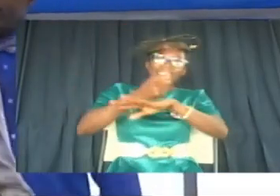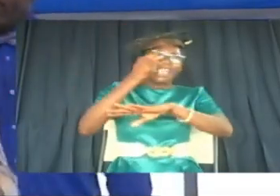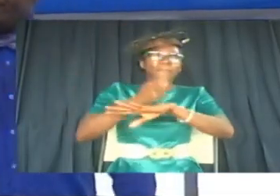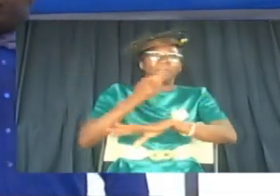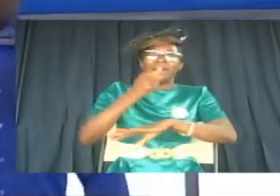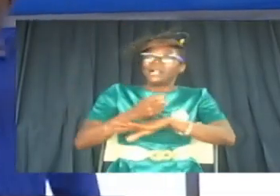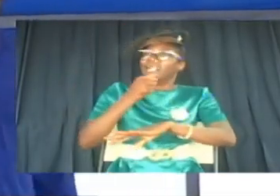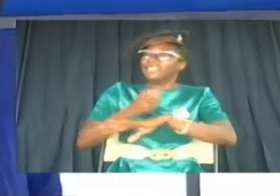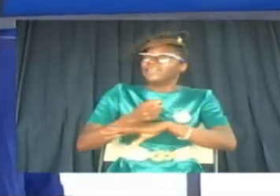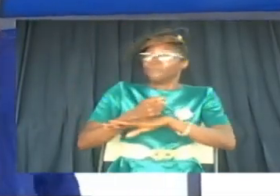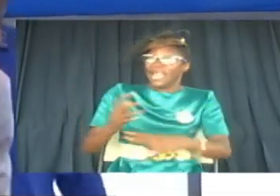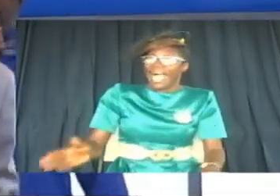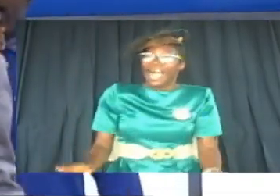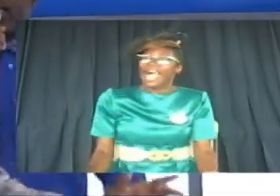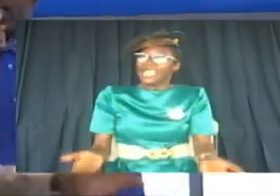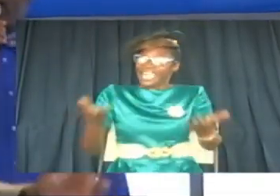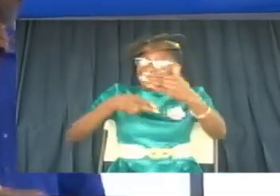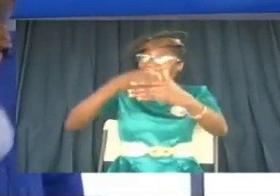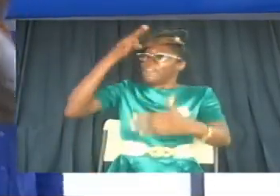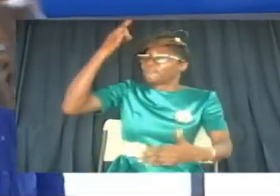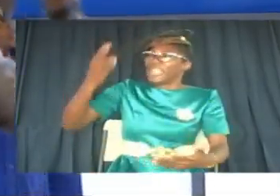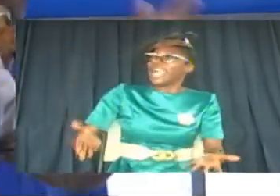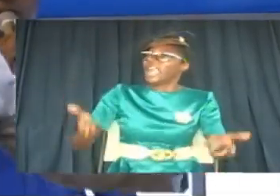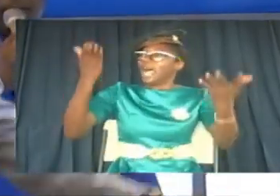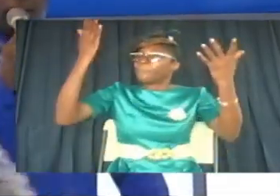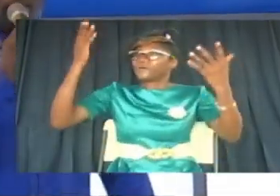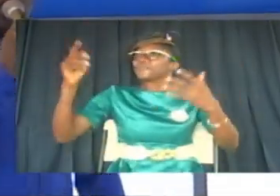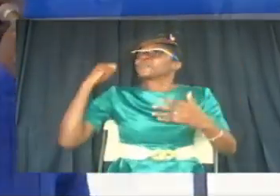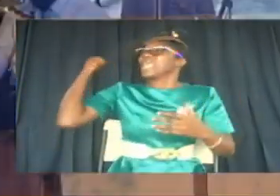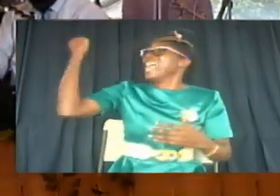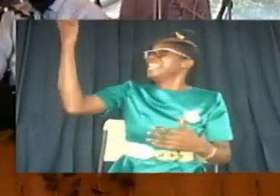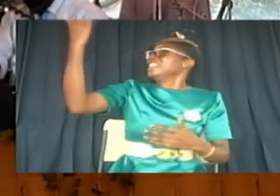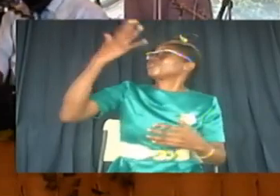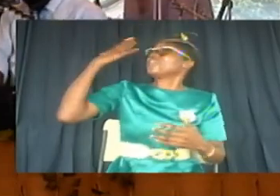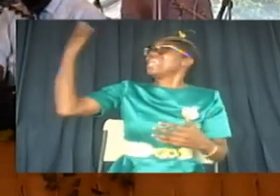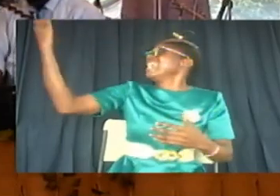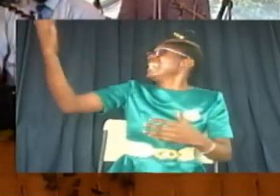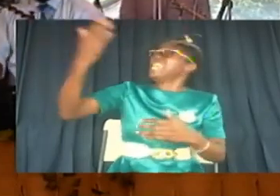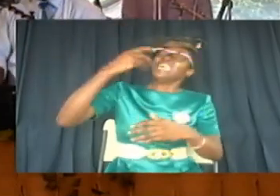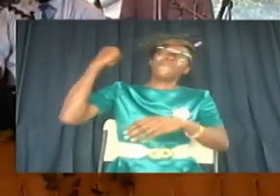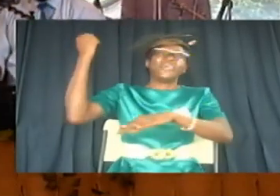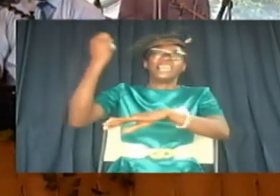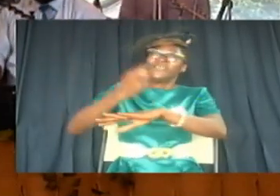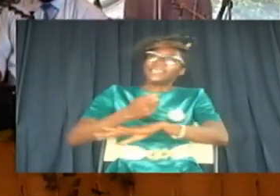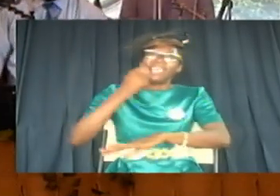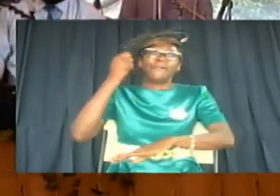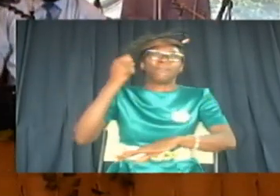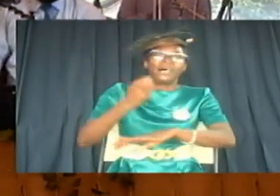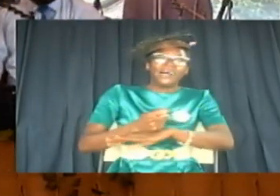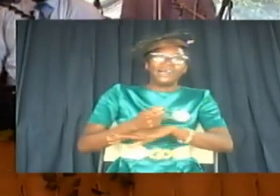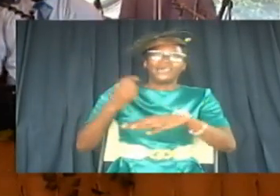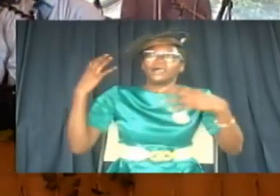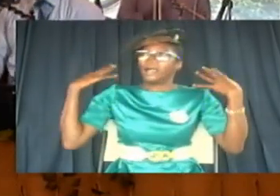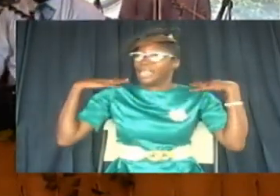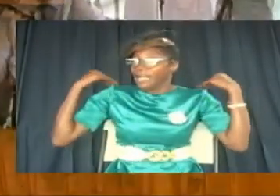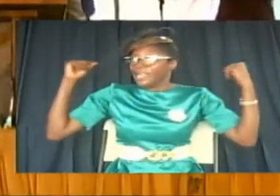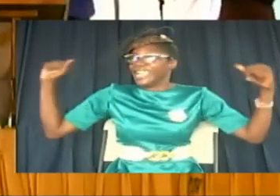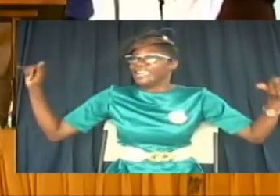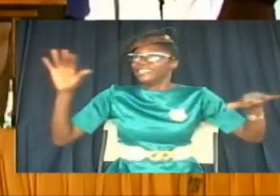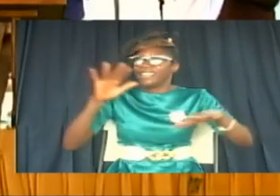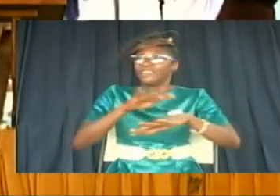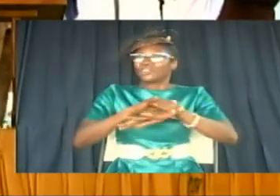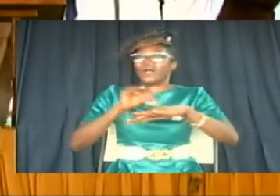filled the temple. He was high and lifted up. And his strength filled the temple. The angels.